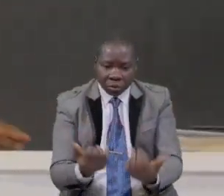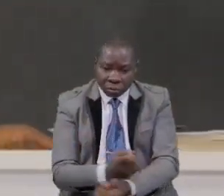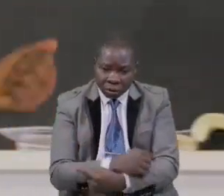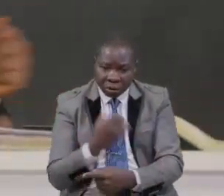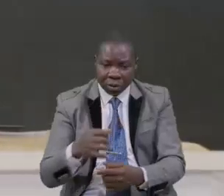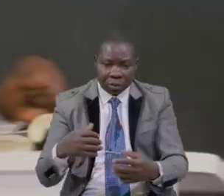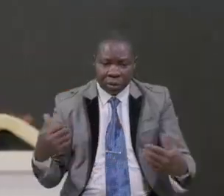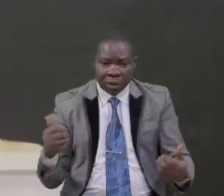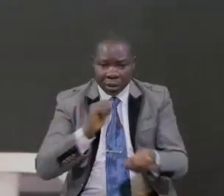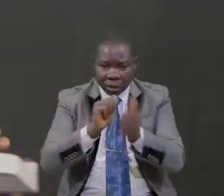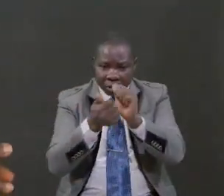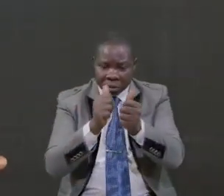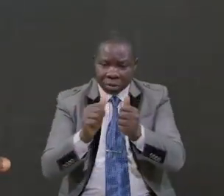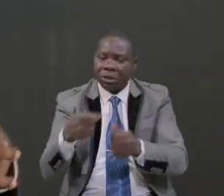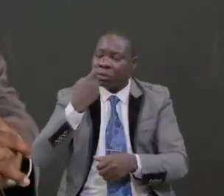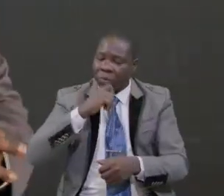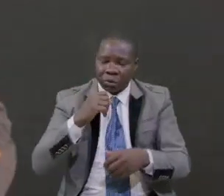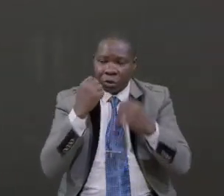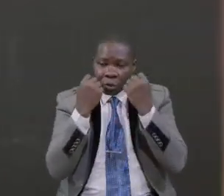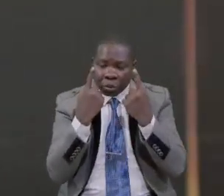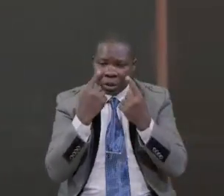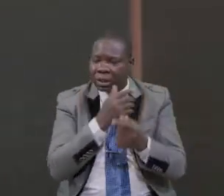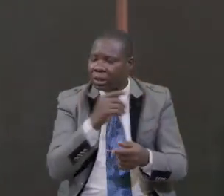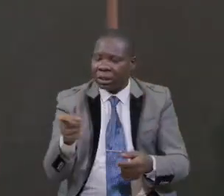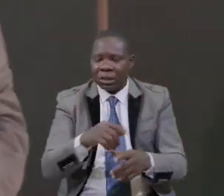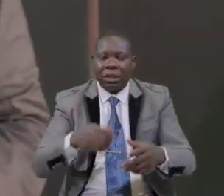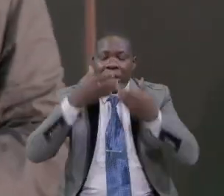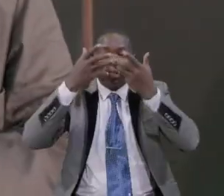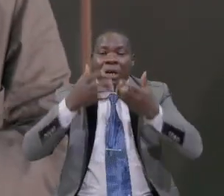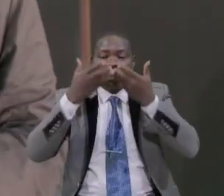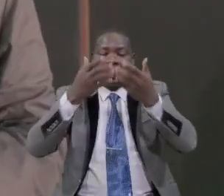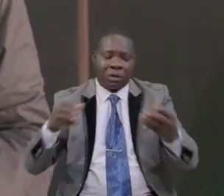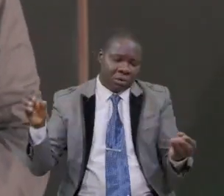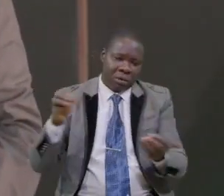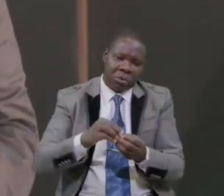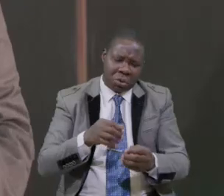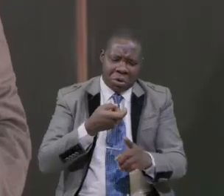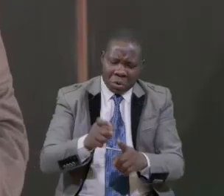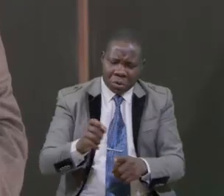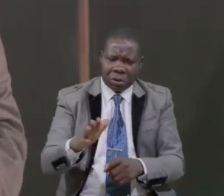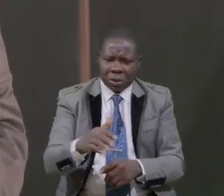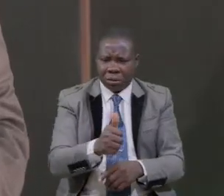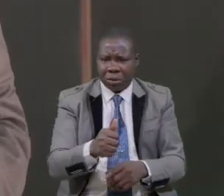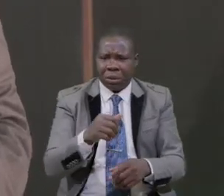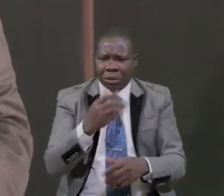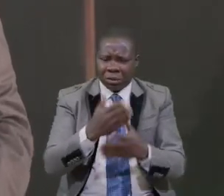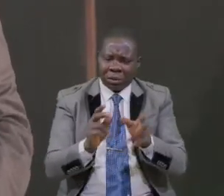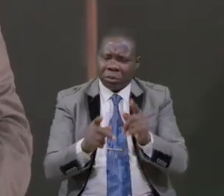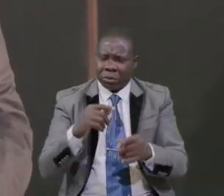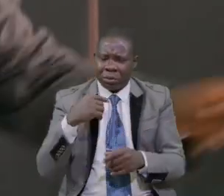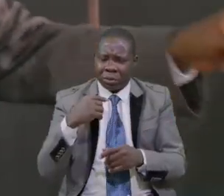they shouted more and they caught themselves. There are people that think that if jump when you're preaching,